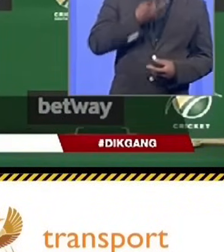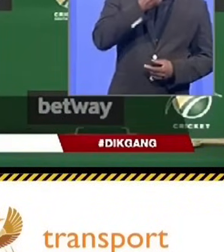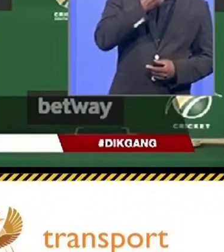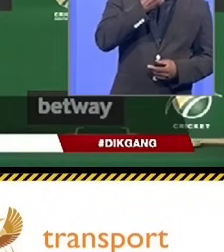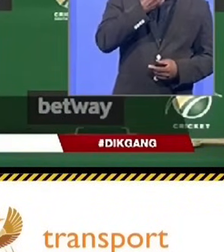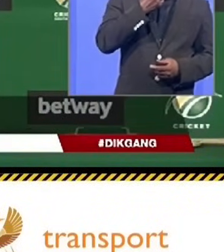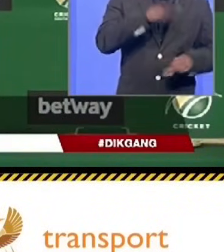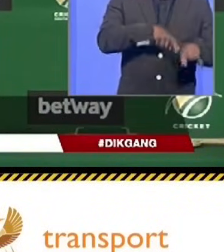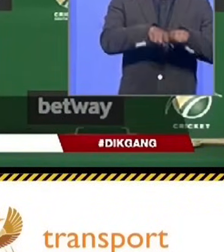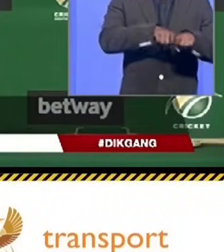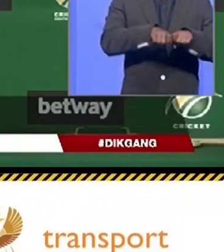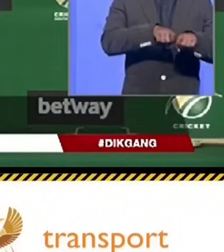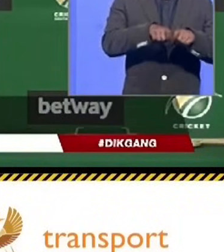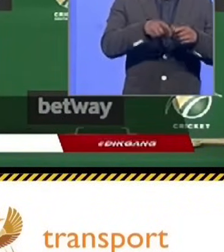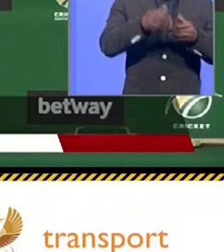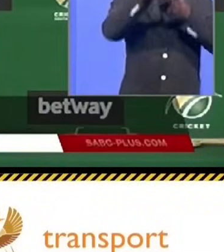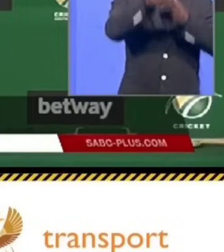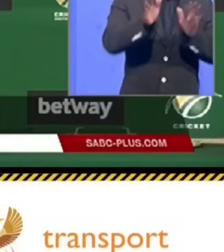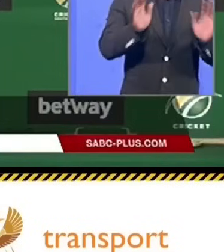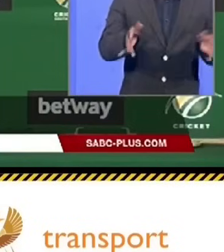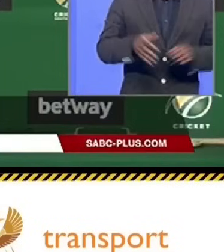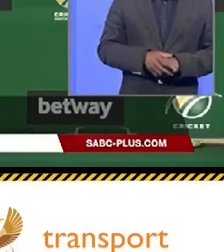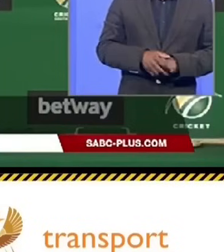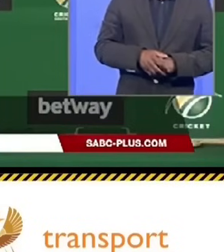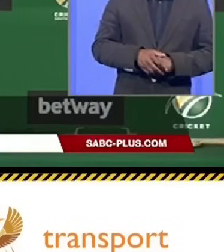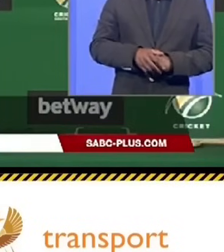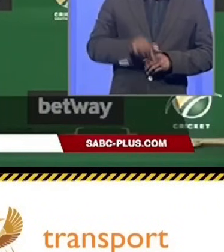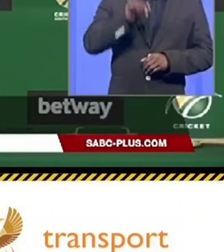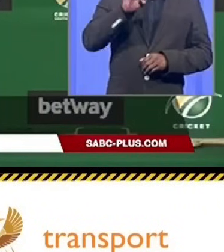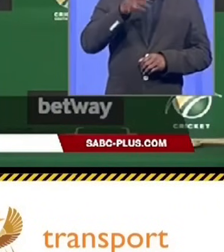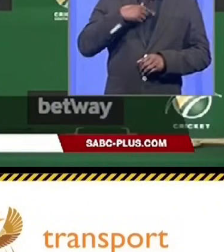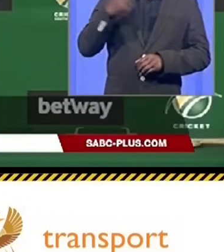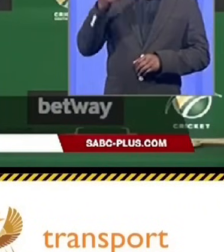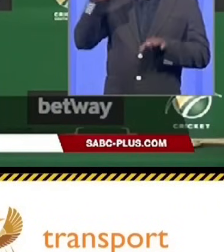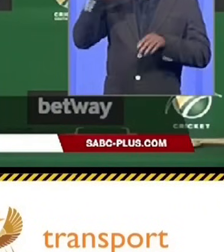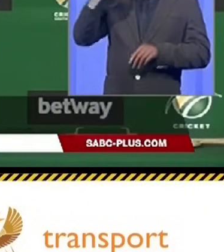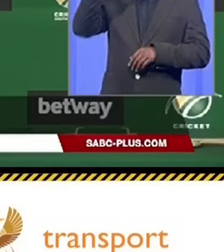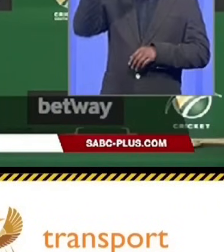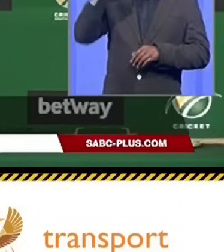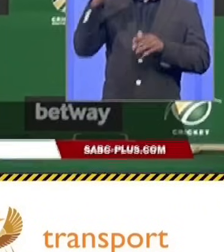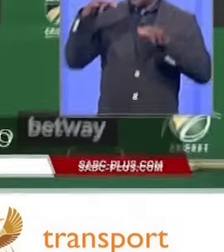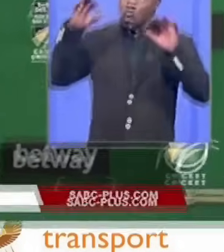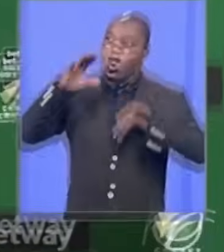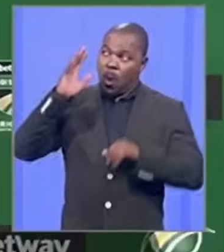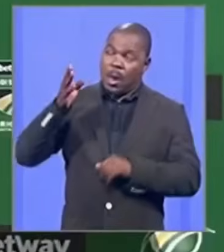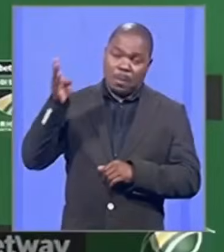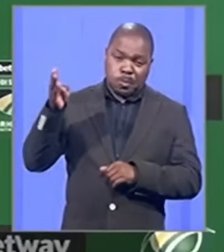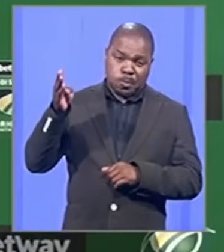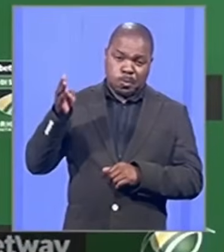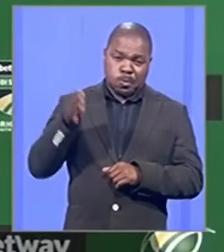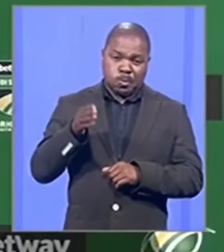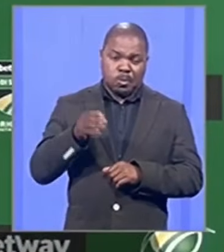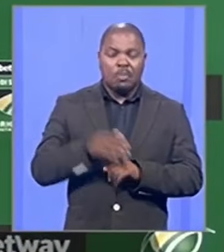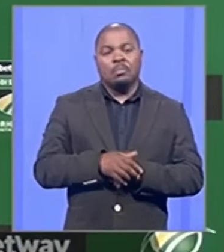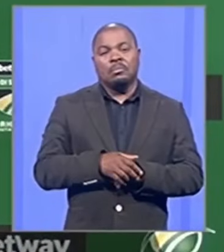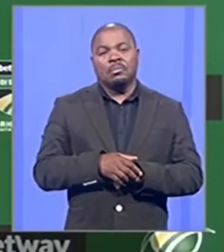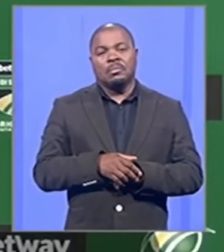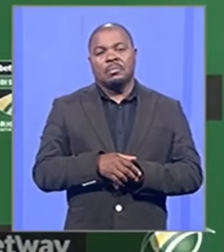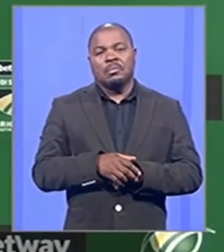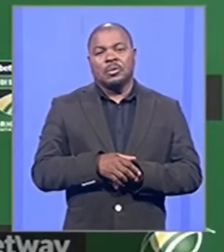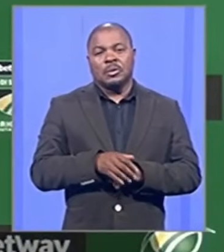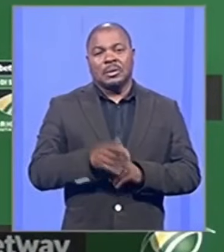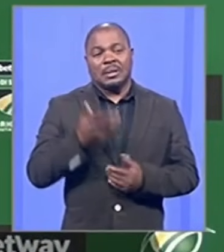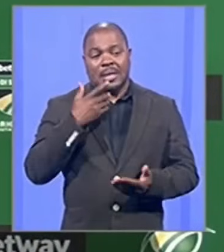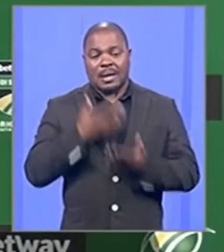know. There was every chance, I mean, if the forecast was to be believed, that this test could easily have been